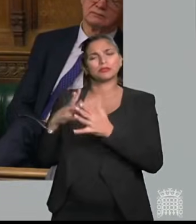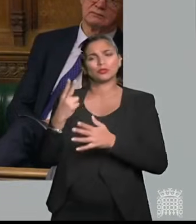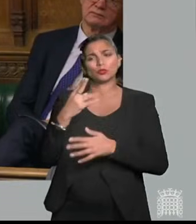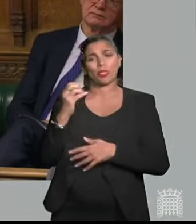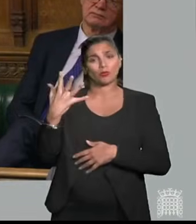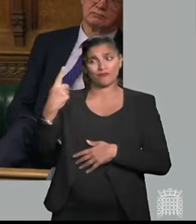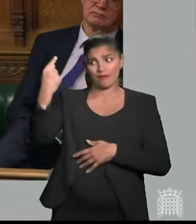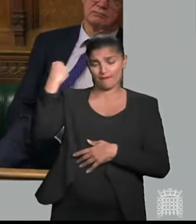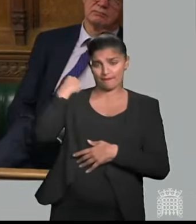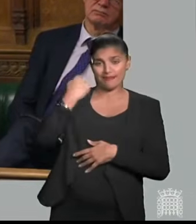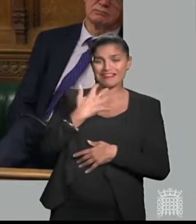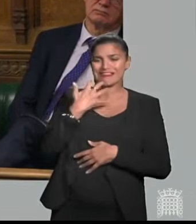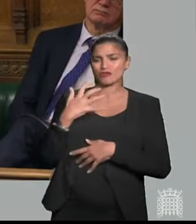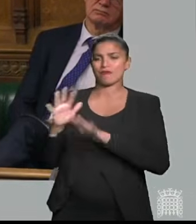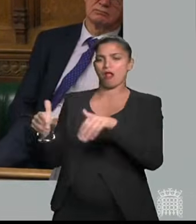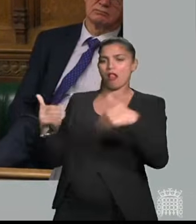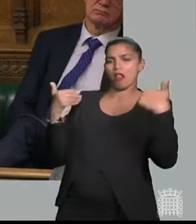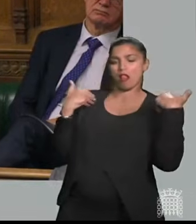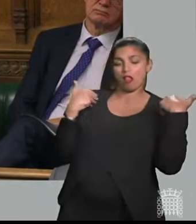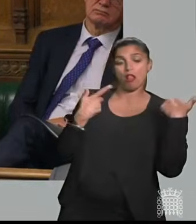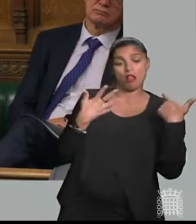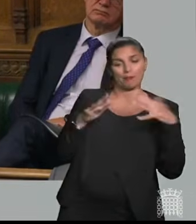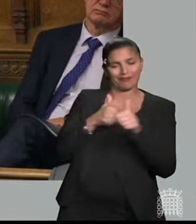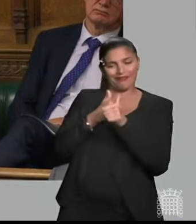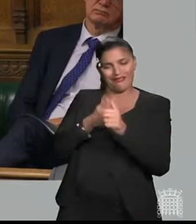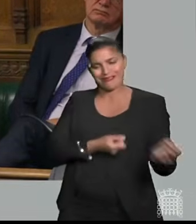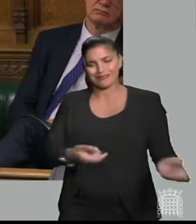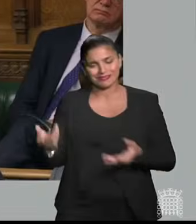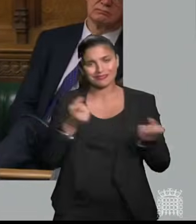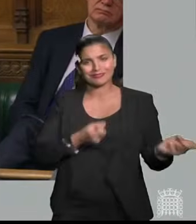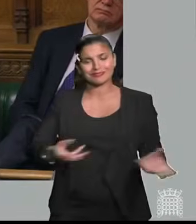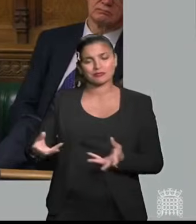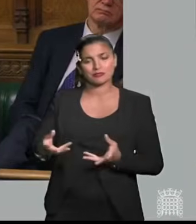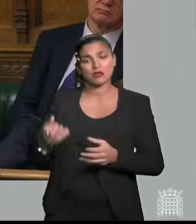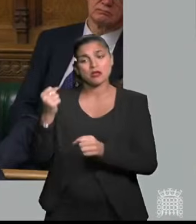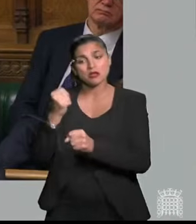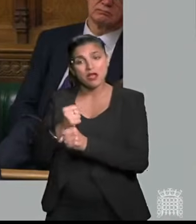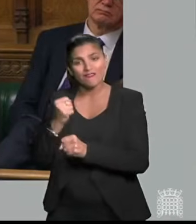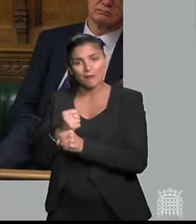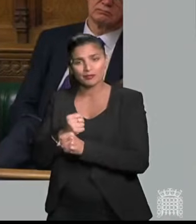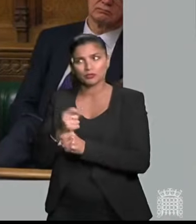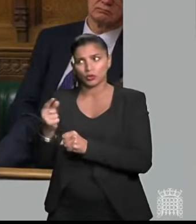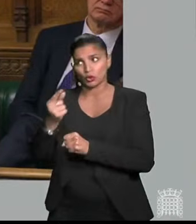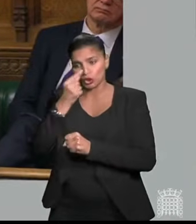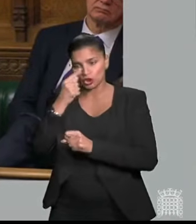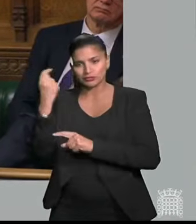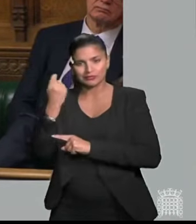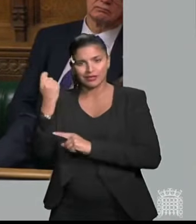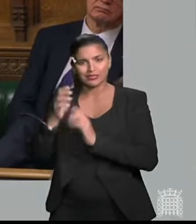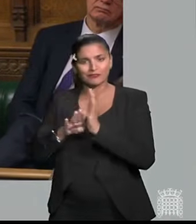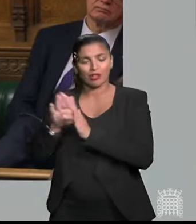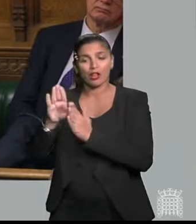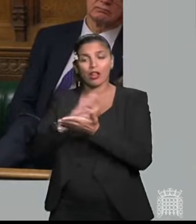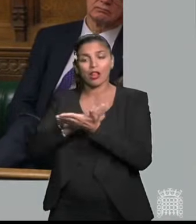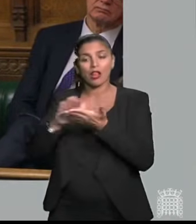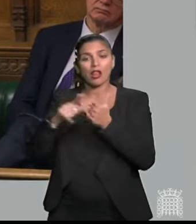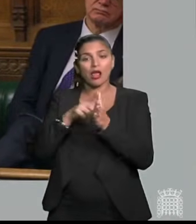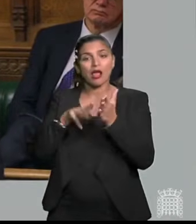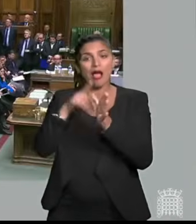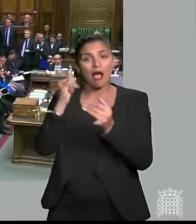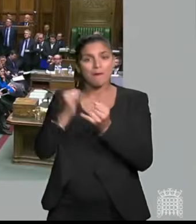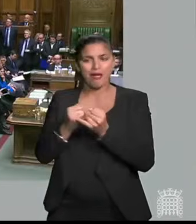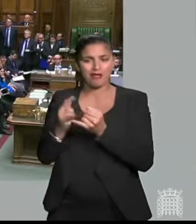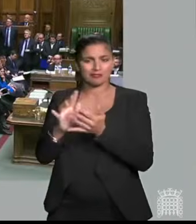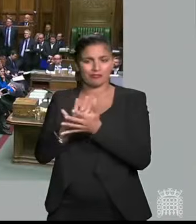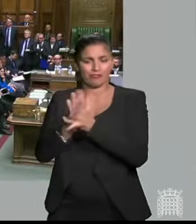withdrew. Enlightened governance could have made a success of it. It is Hamas that has turned it into hell, hasn't it?